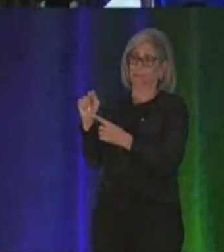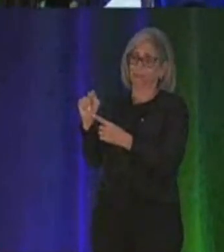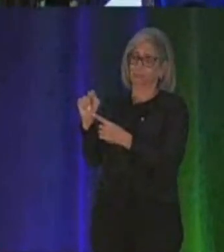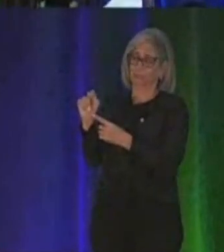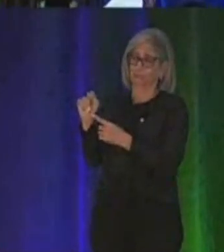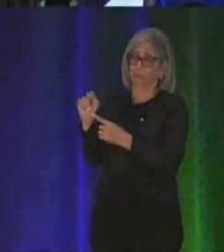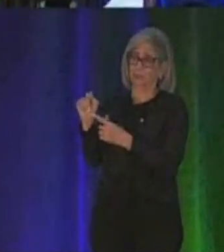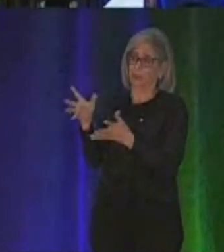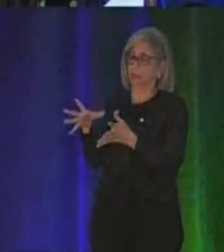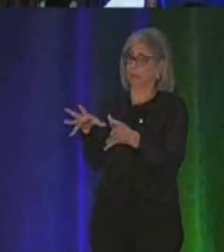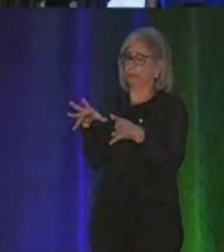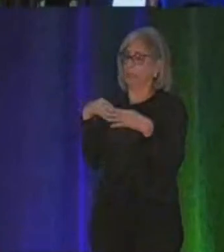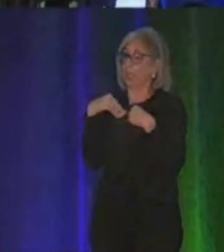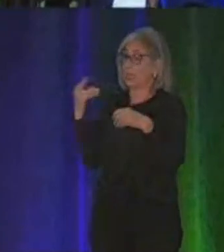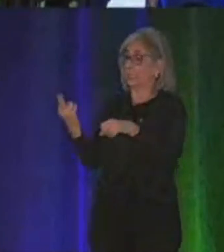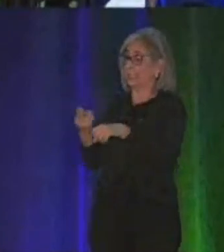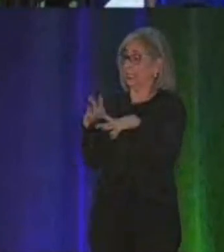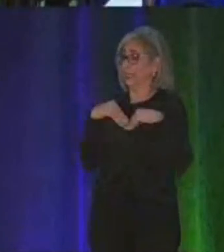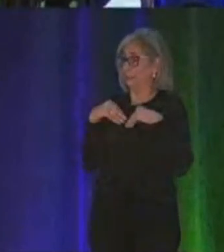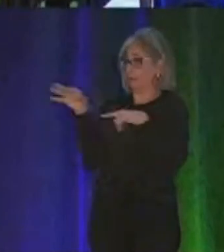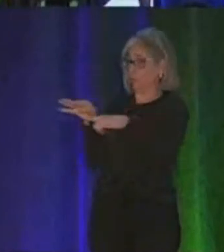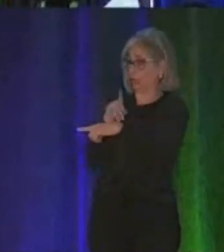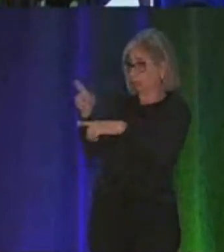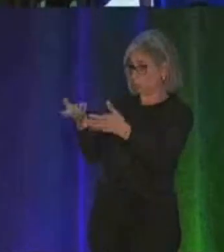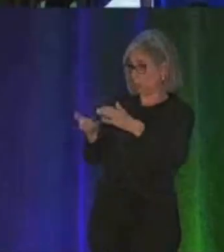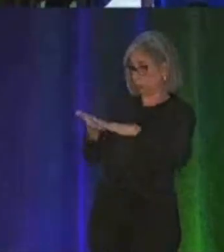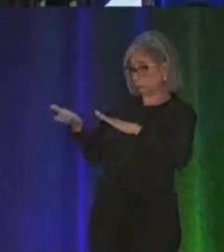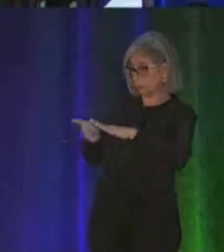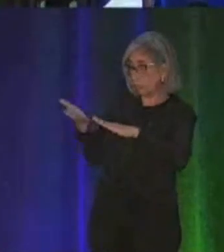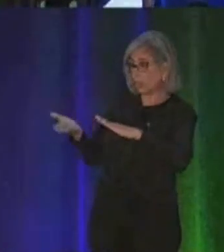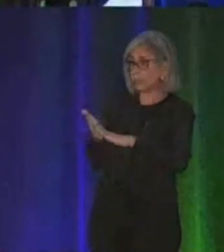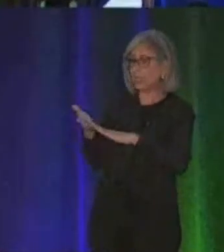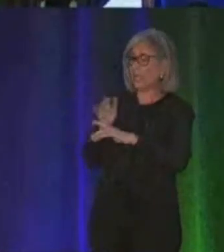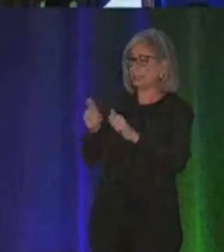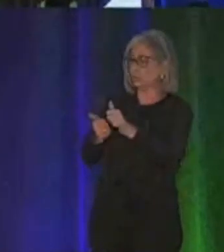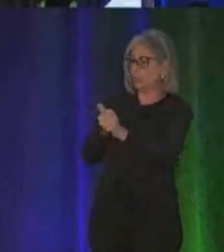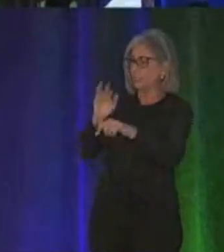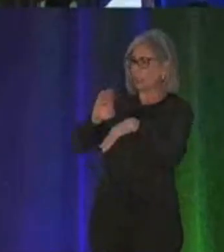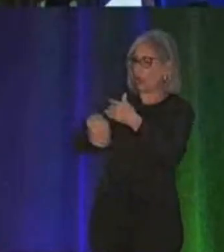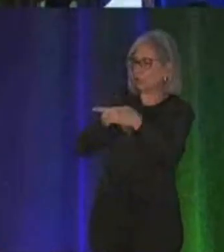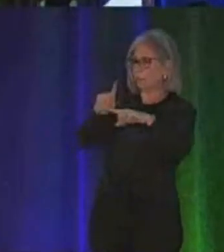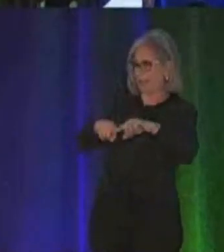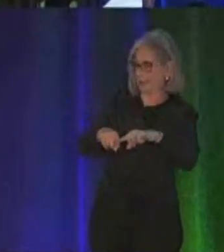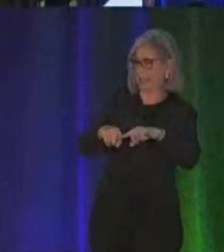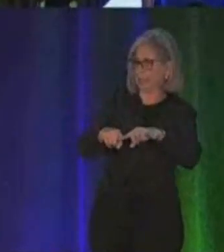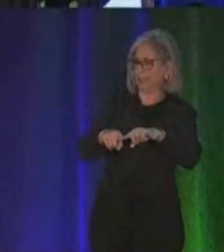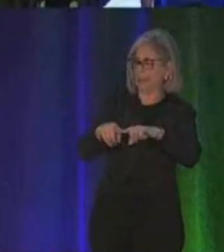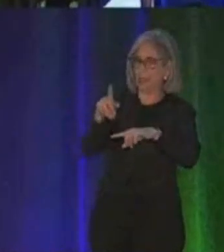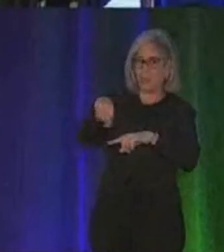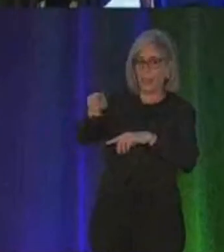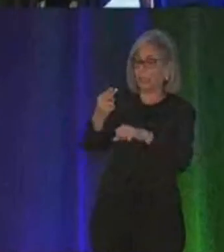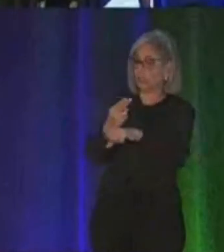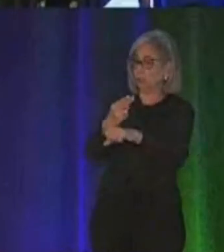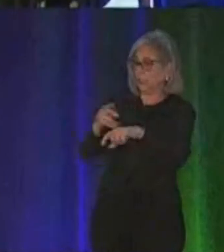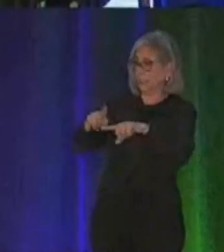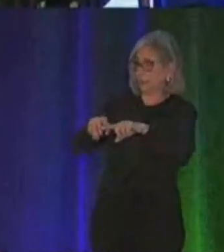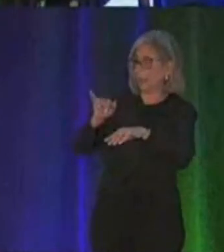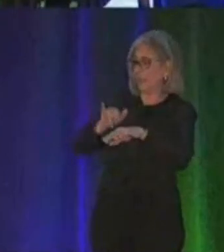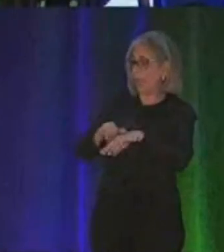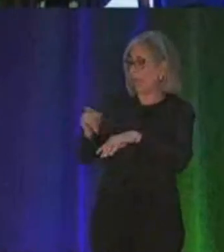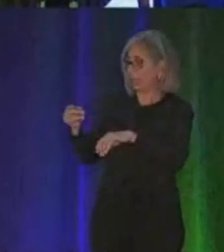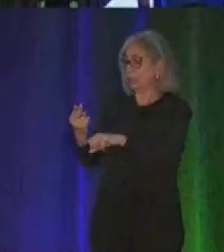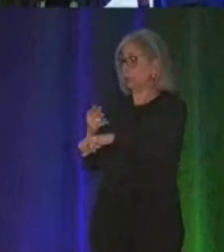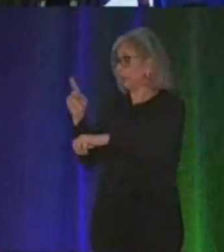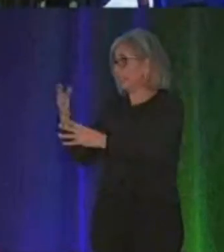takes the function that you want to run, the code you want to run, and traces all the dependencies and says like, okay, they're using this dependency and that dependency is using